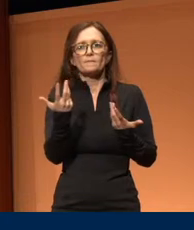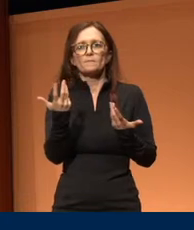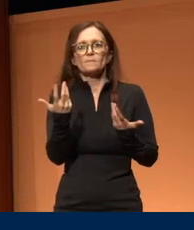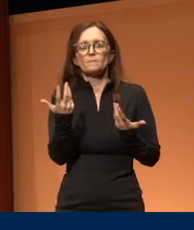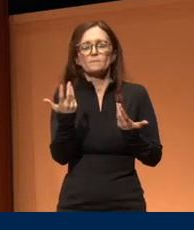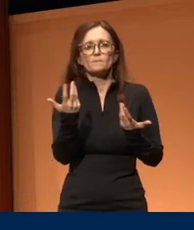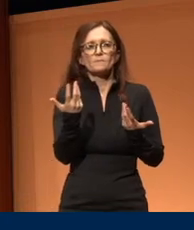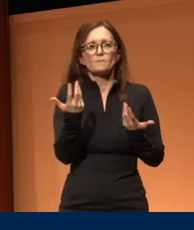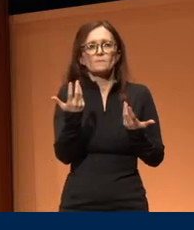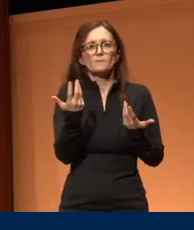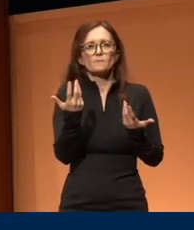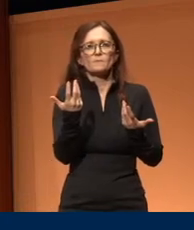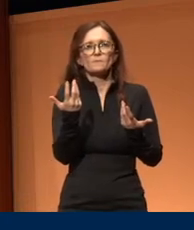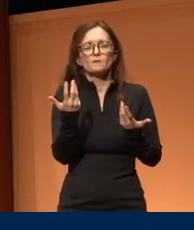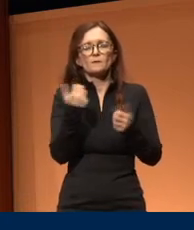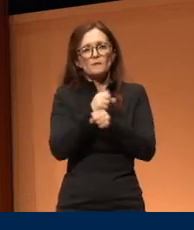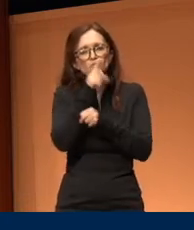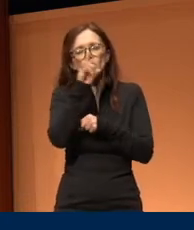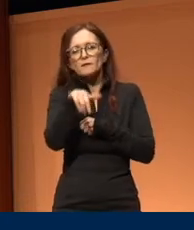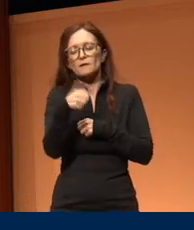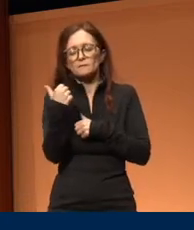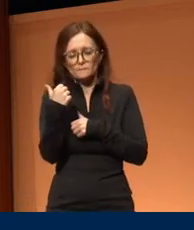Having facilitators make sure that